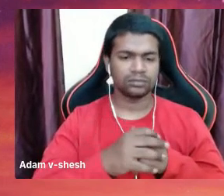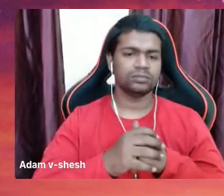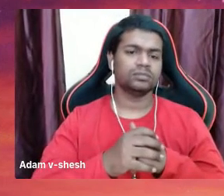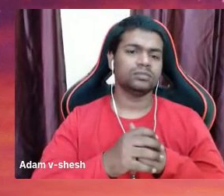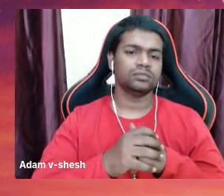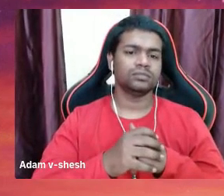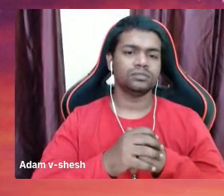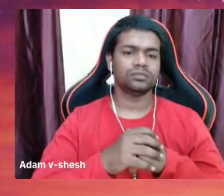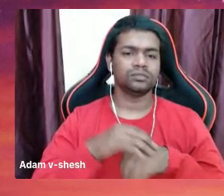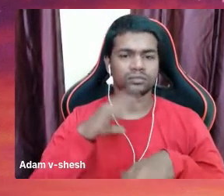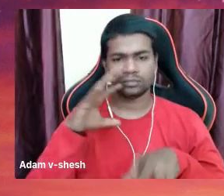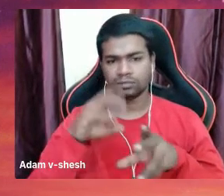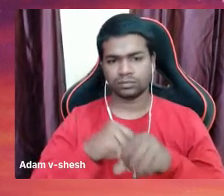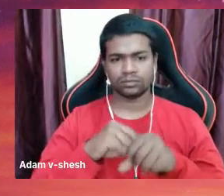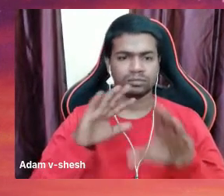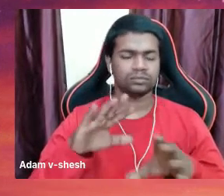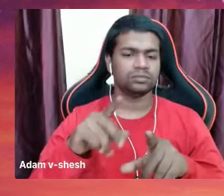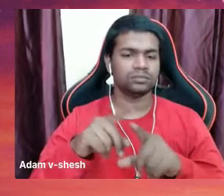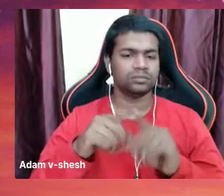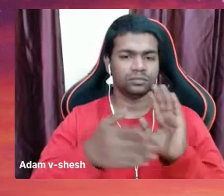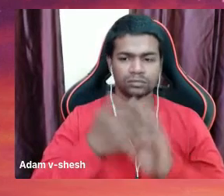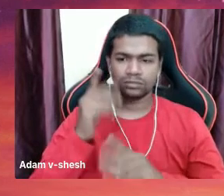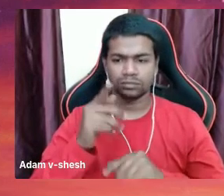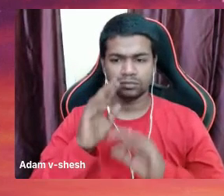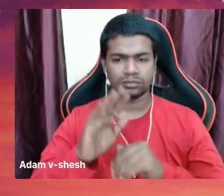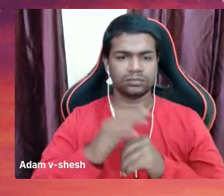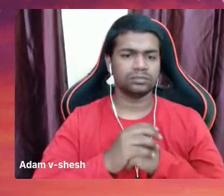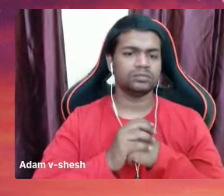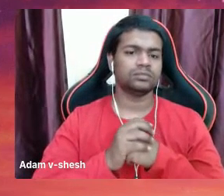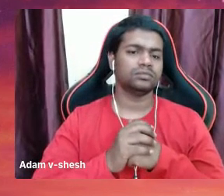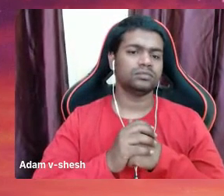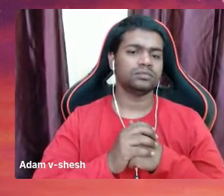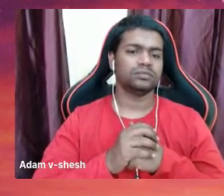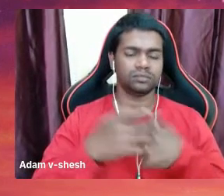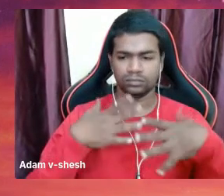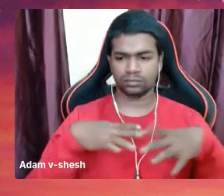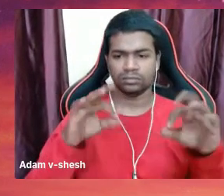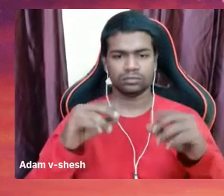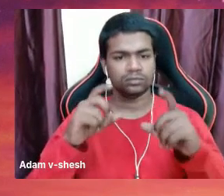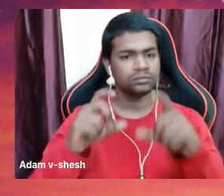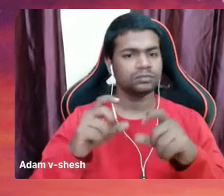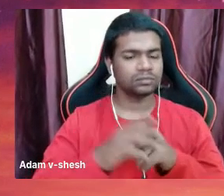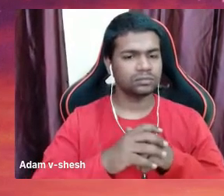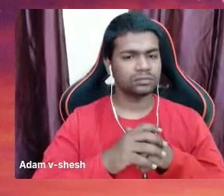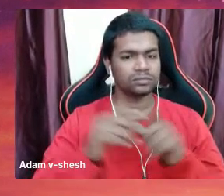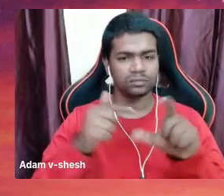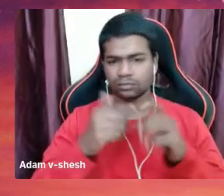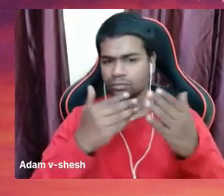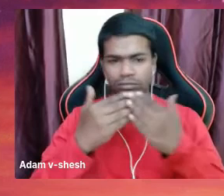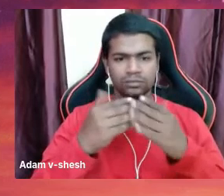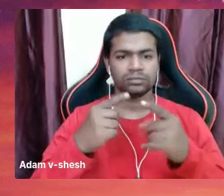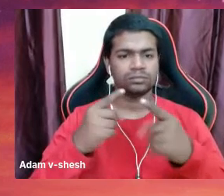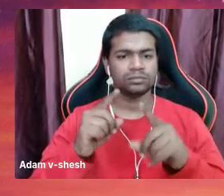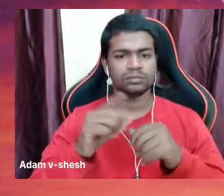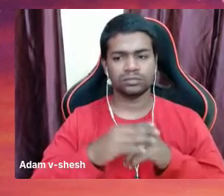look, we already have escape velocity in healthcare and education, tech. But in the